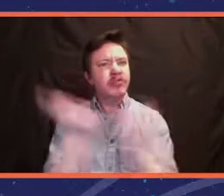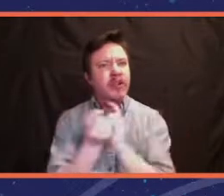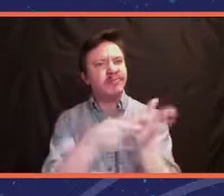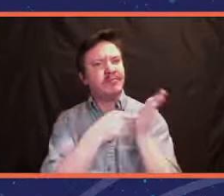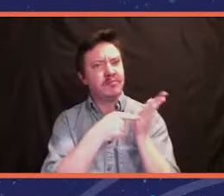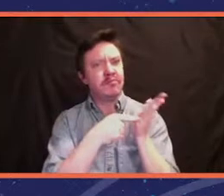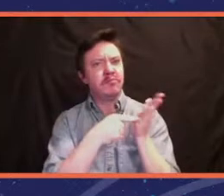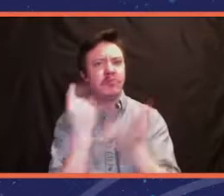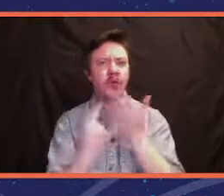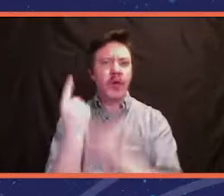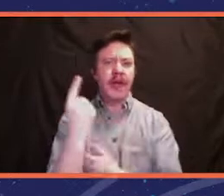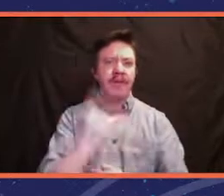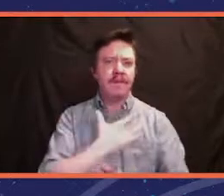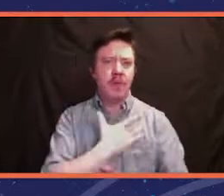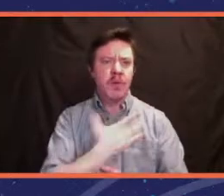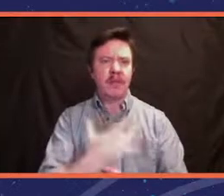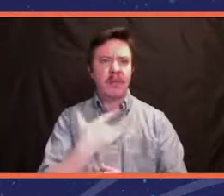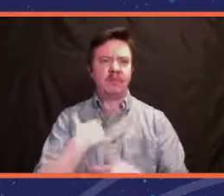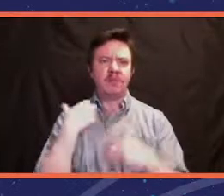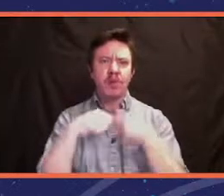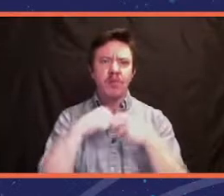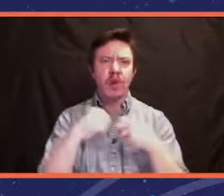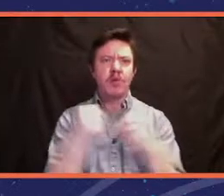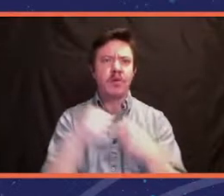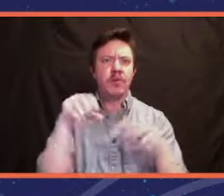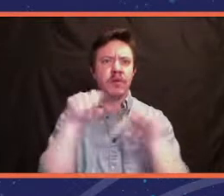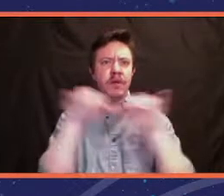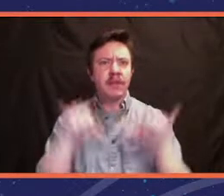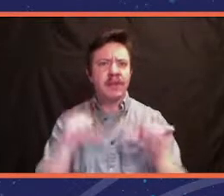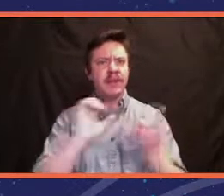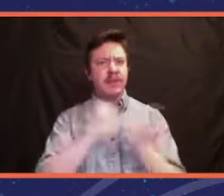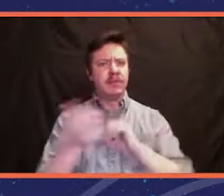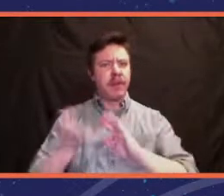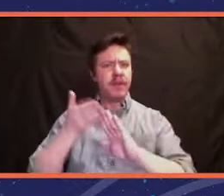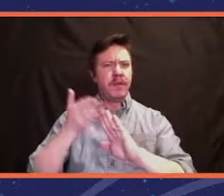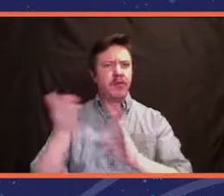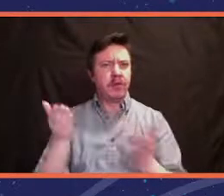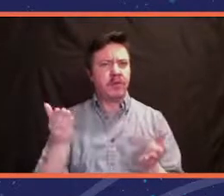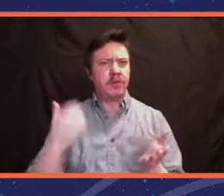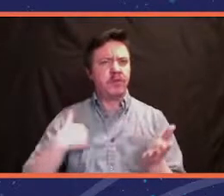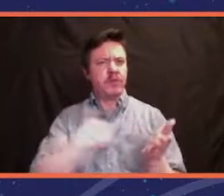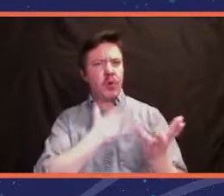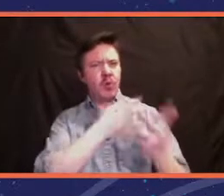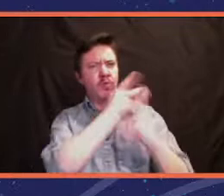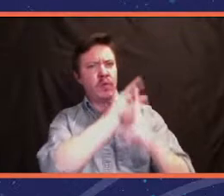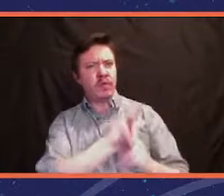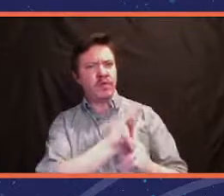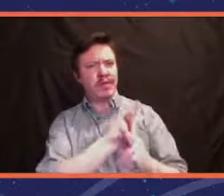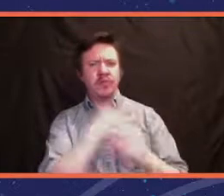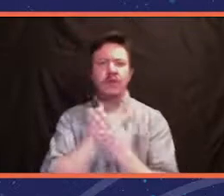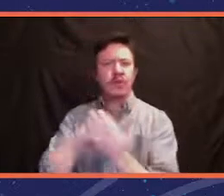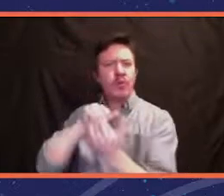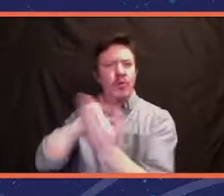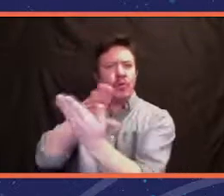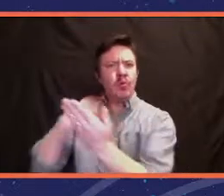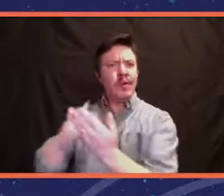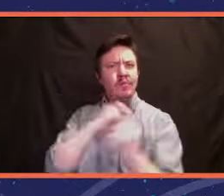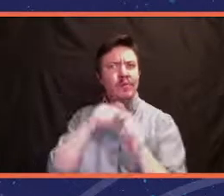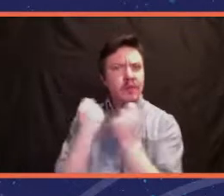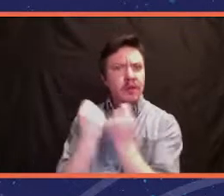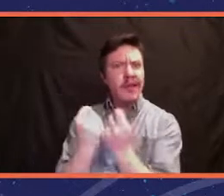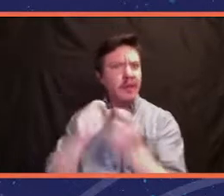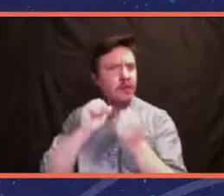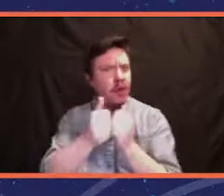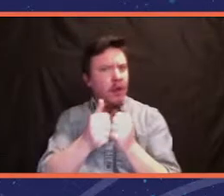an issue within our, you know, our system and the way that it was functioning. And we wanted to figure out just a way for us as a team to, how do we want to address this, and